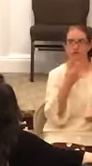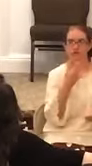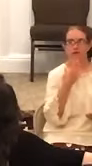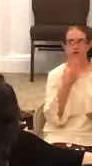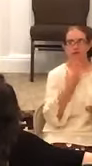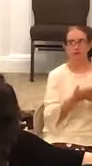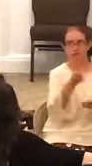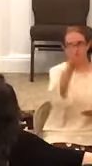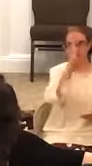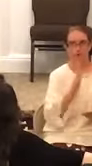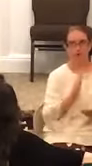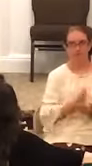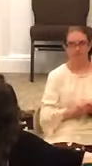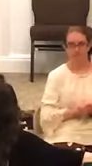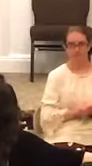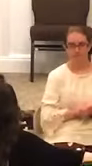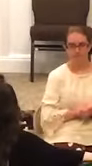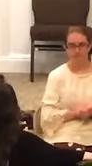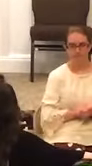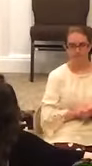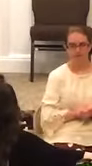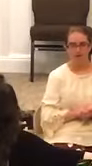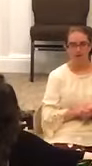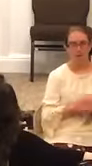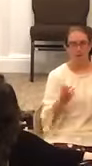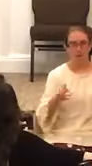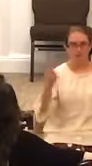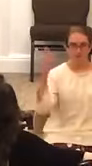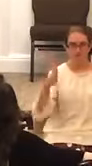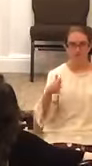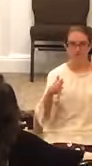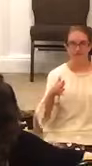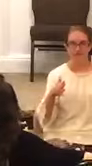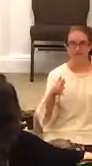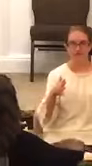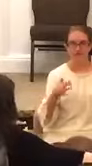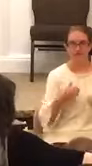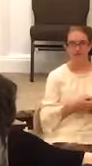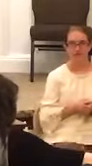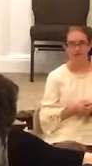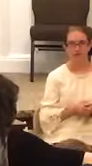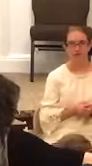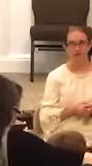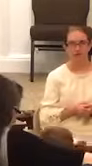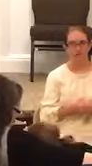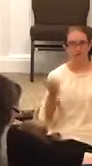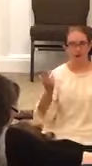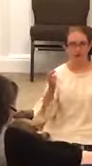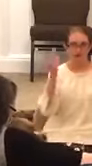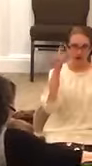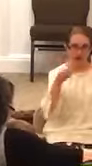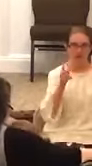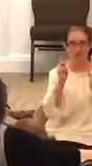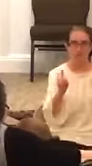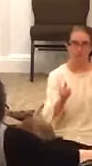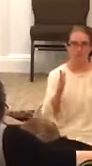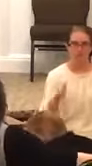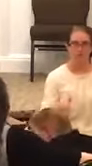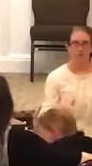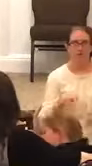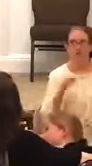God? Amen. So what's going to be the end of those? What's going to be the end of a person who